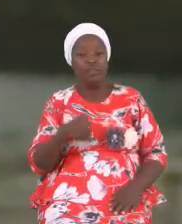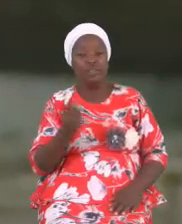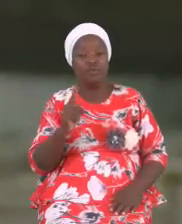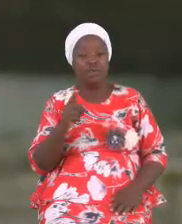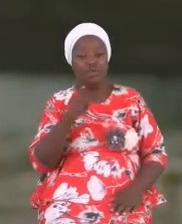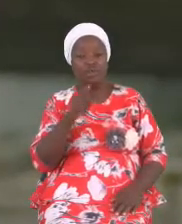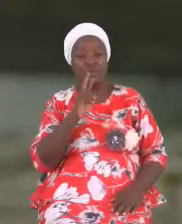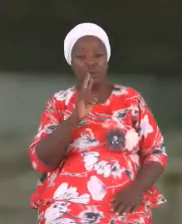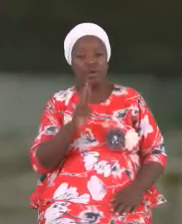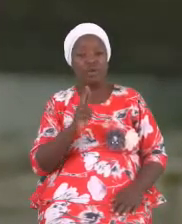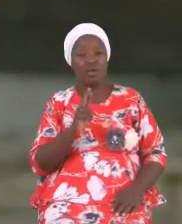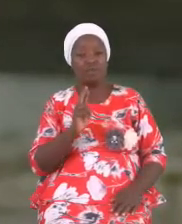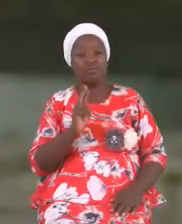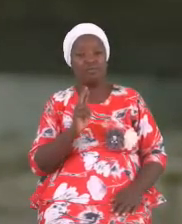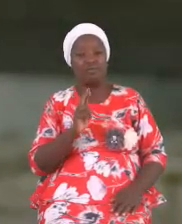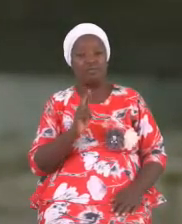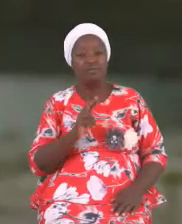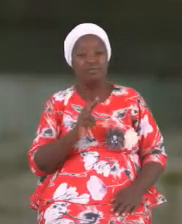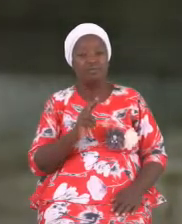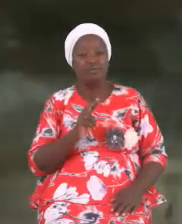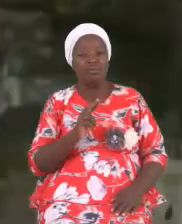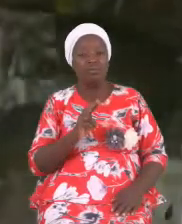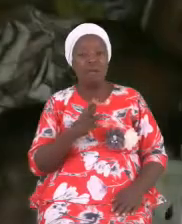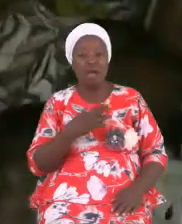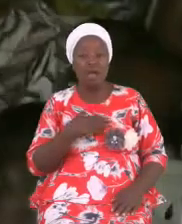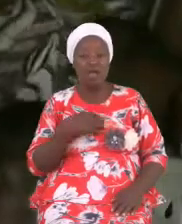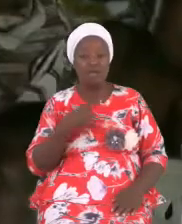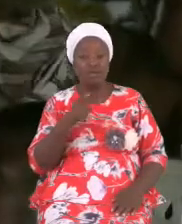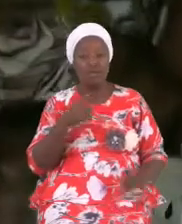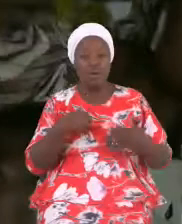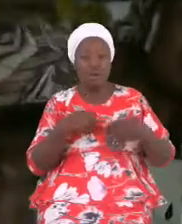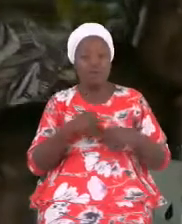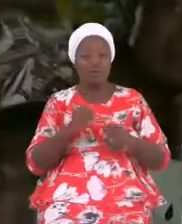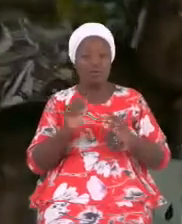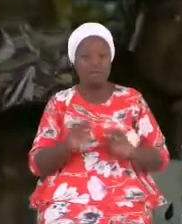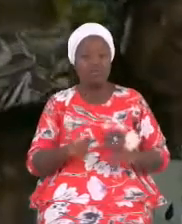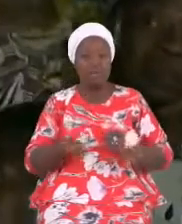are and you have given your life to Christ,